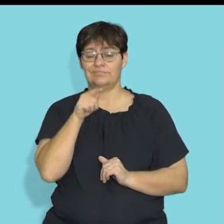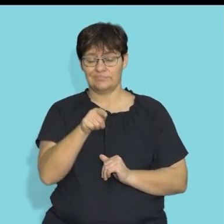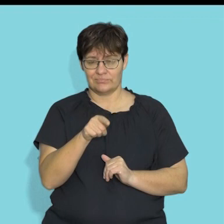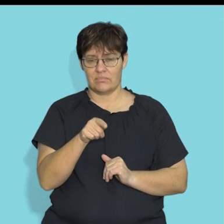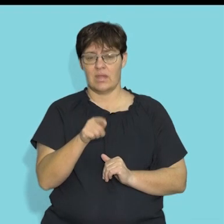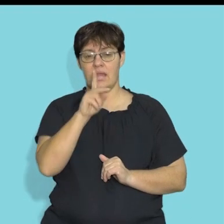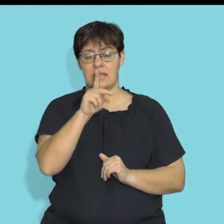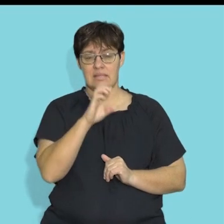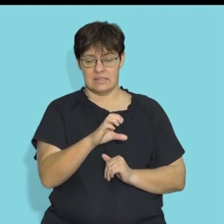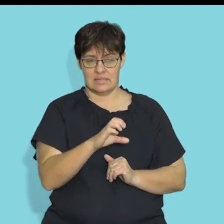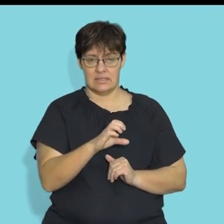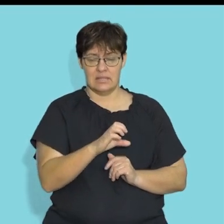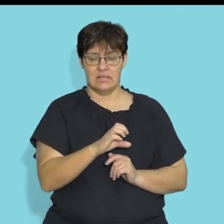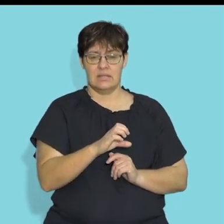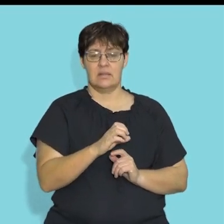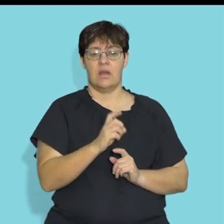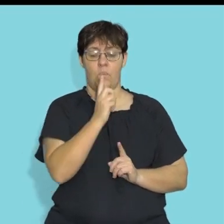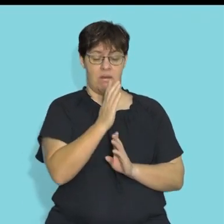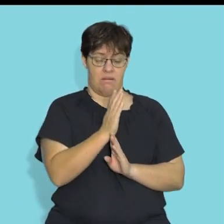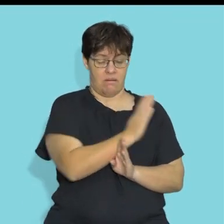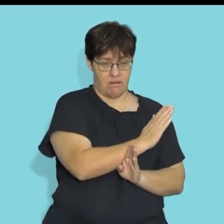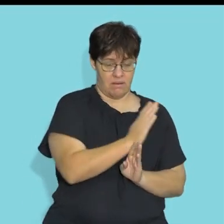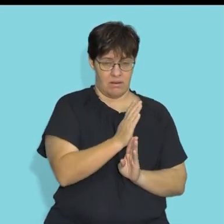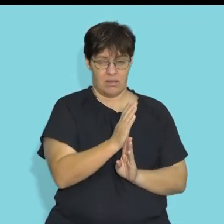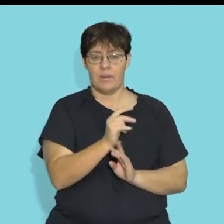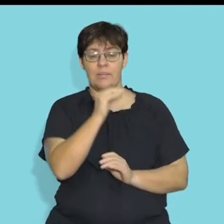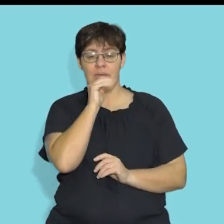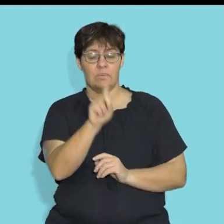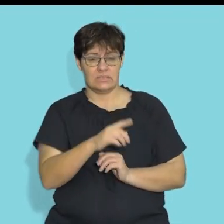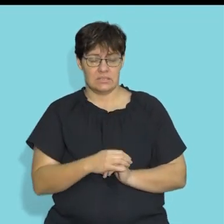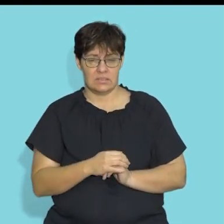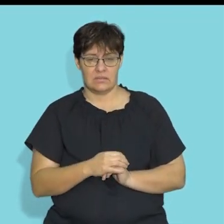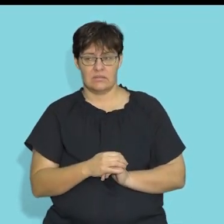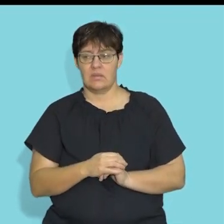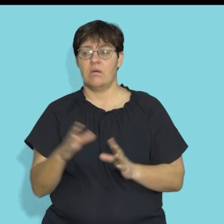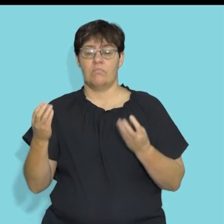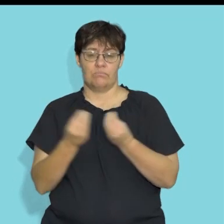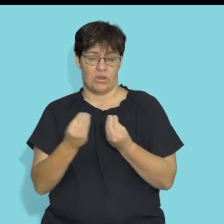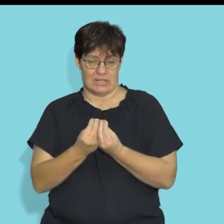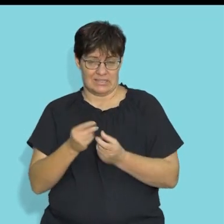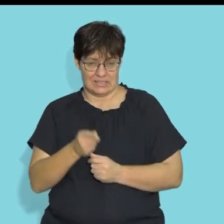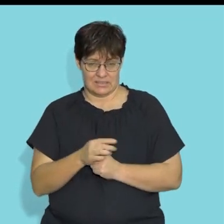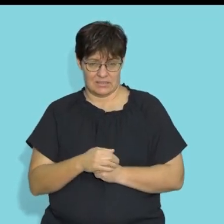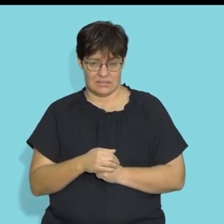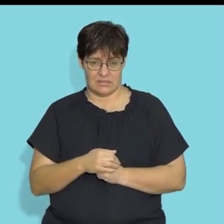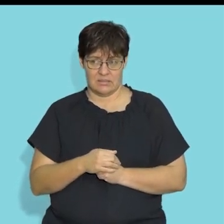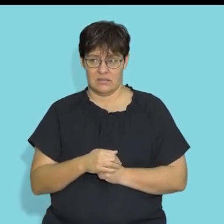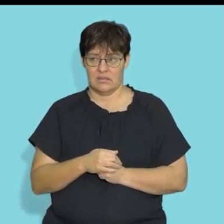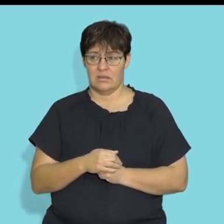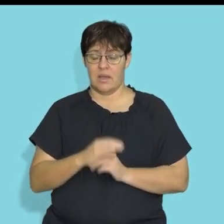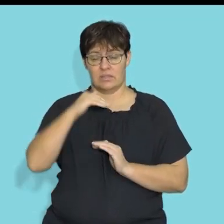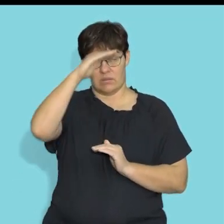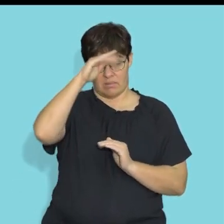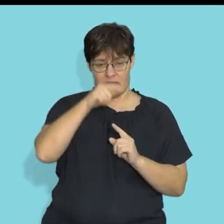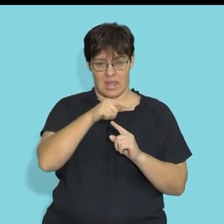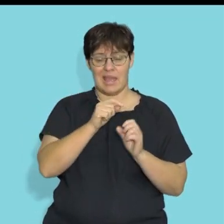this case where Kc is bigger than 1, I said to you it means that your products, which is your